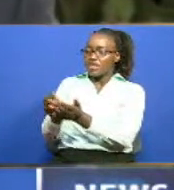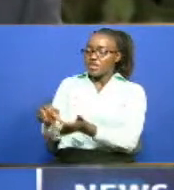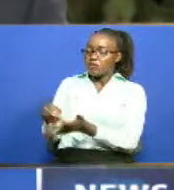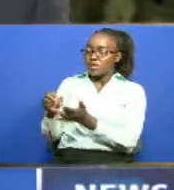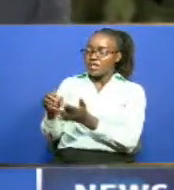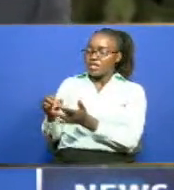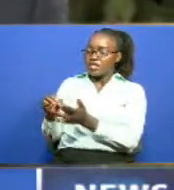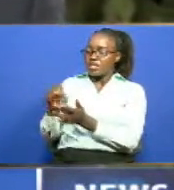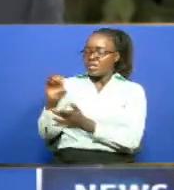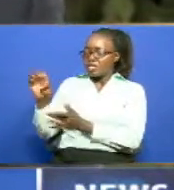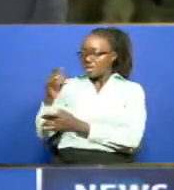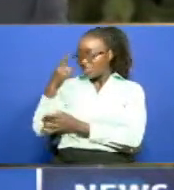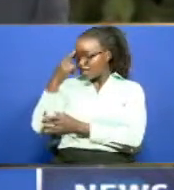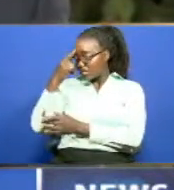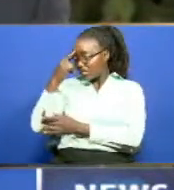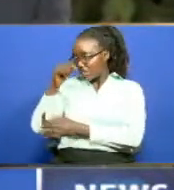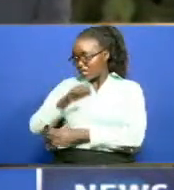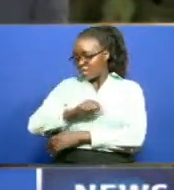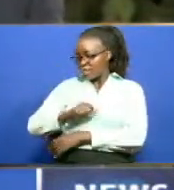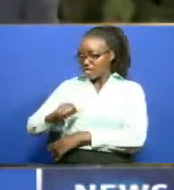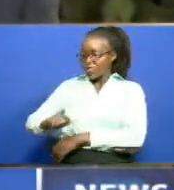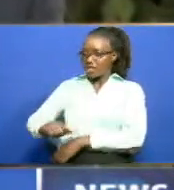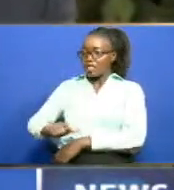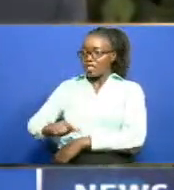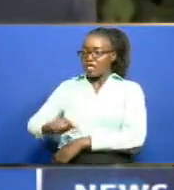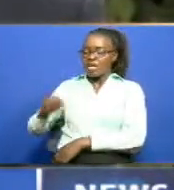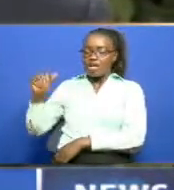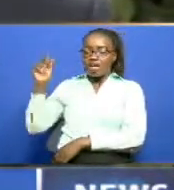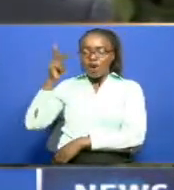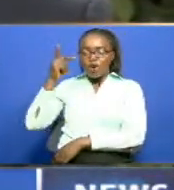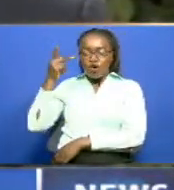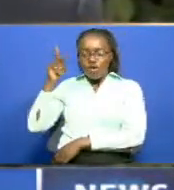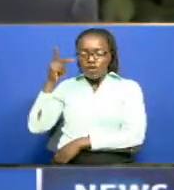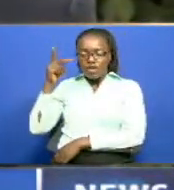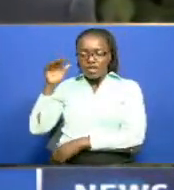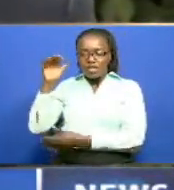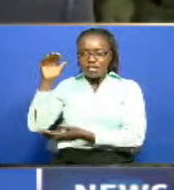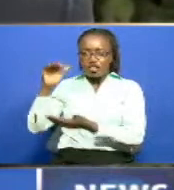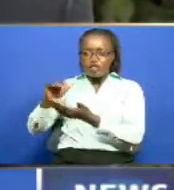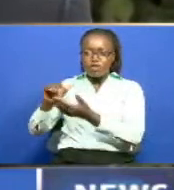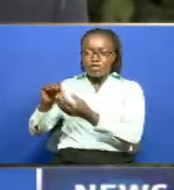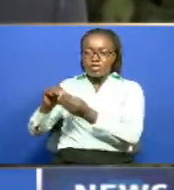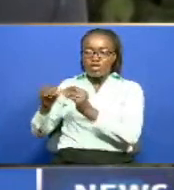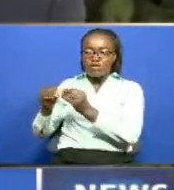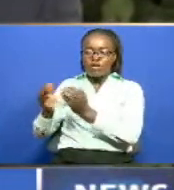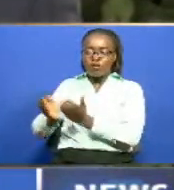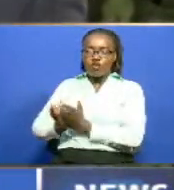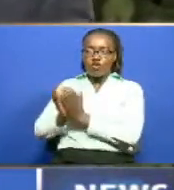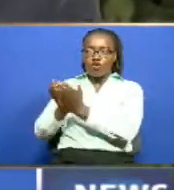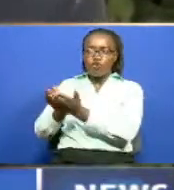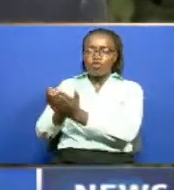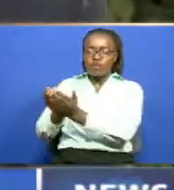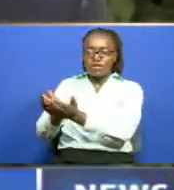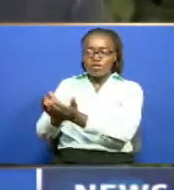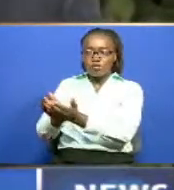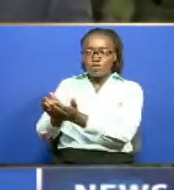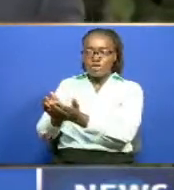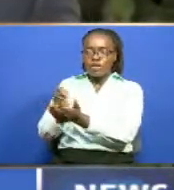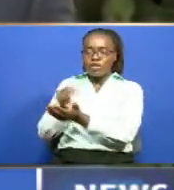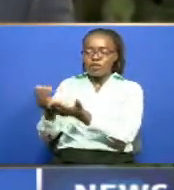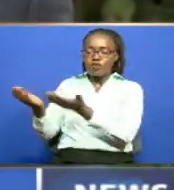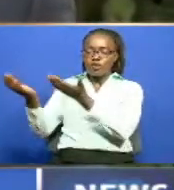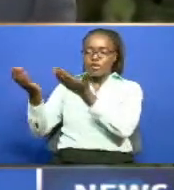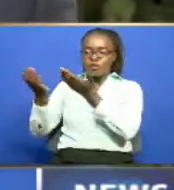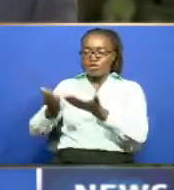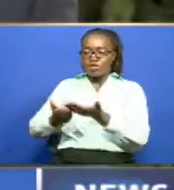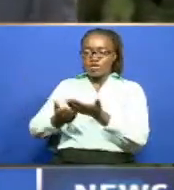India, China, Korea, there was a reduced number of ships sailing. So again, imports were a little